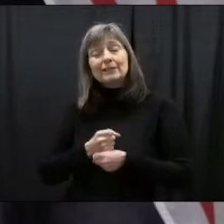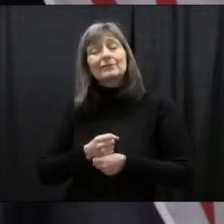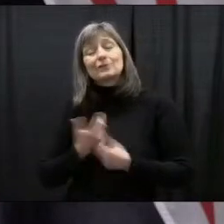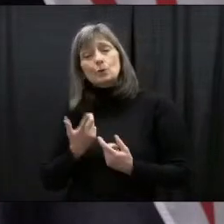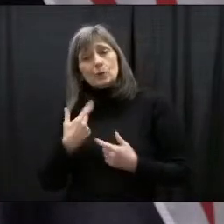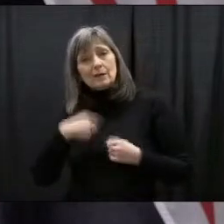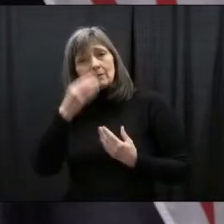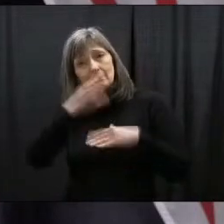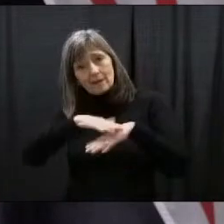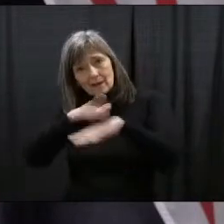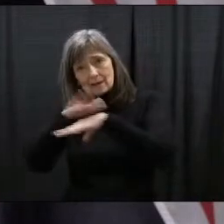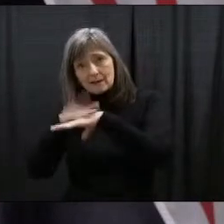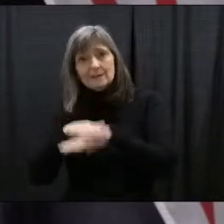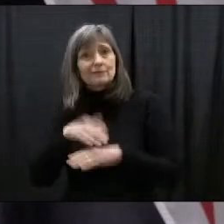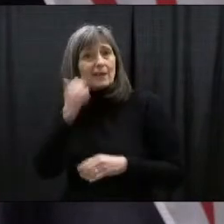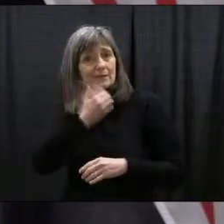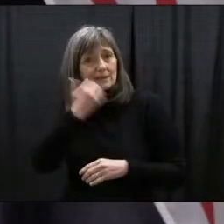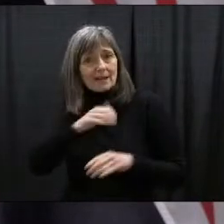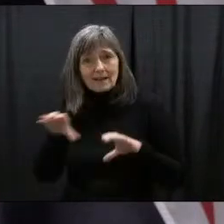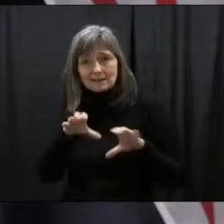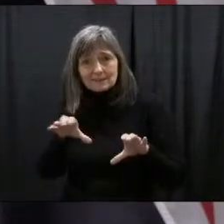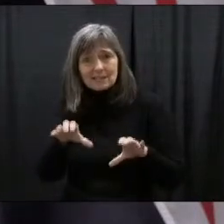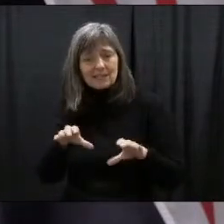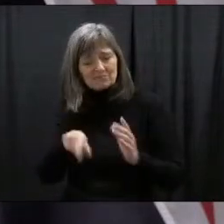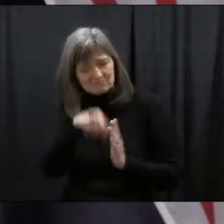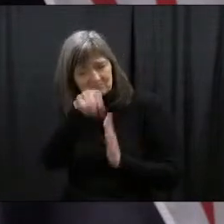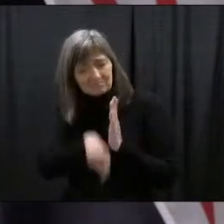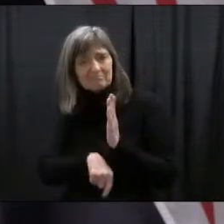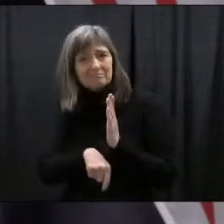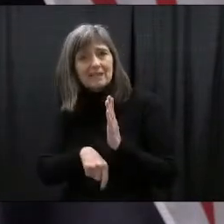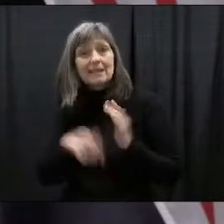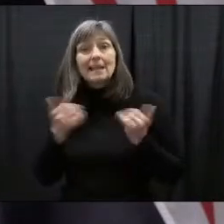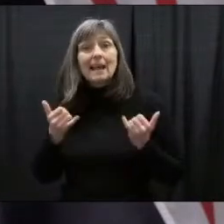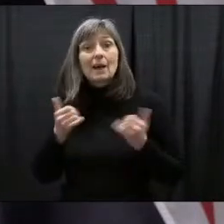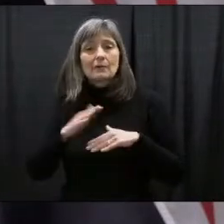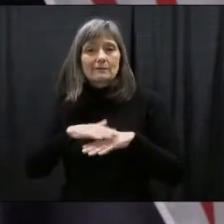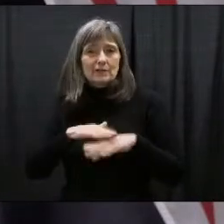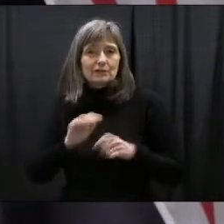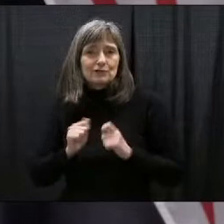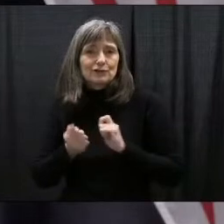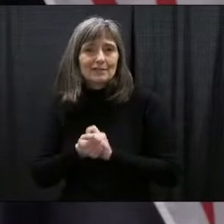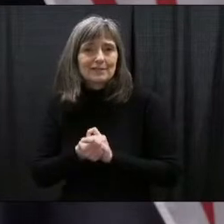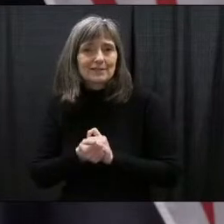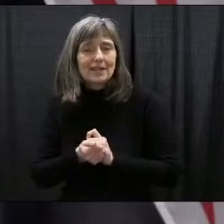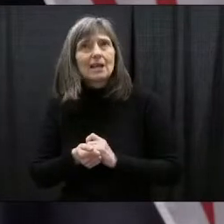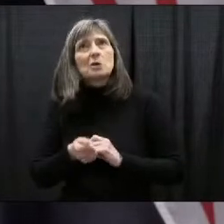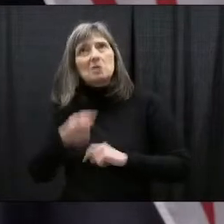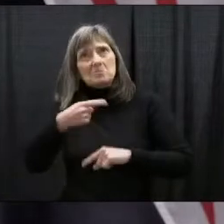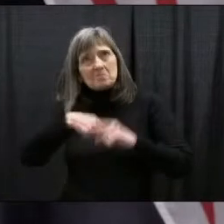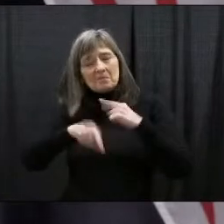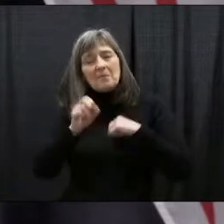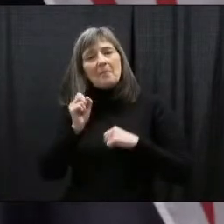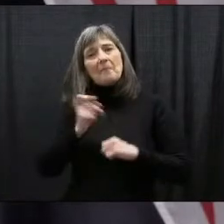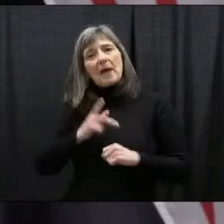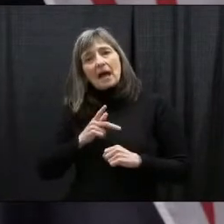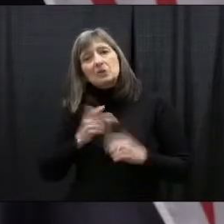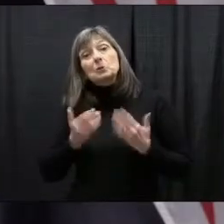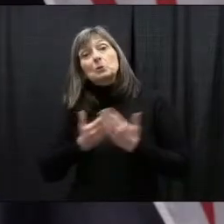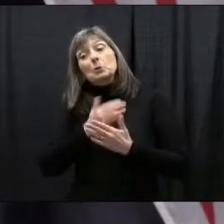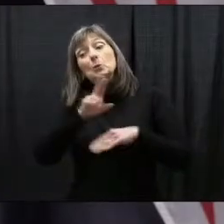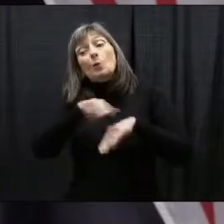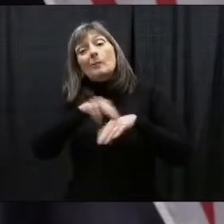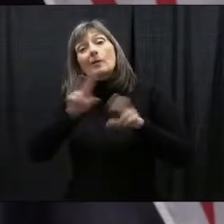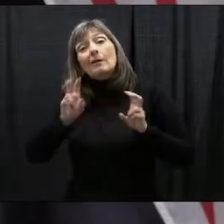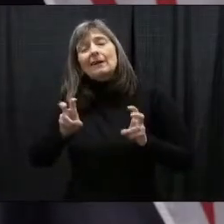day-to-day activities has been fairly detailed. That advice is changing. As we transition back to a new normal, individuals